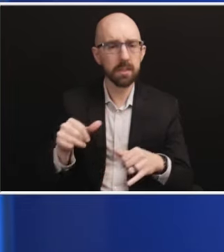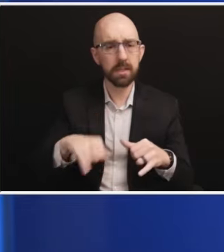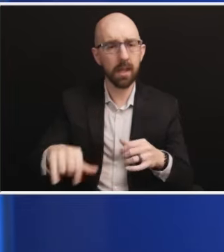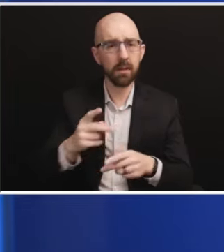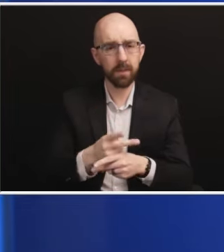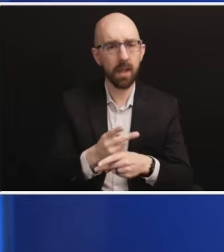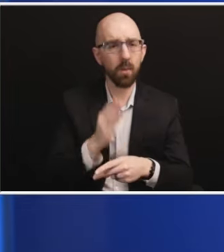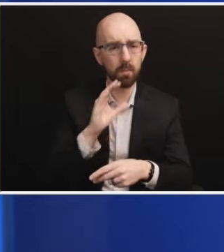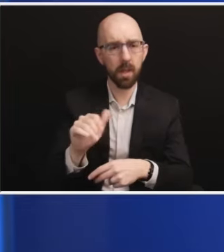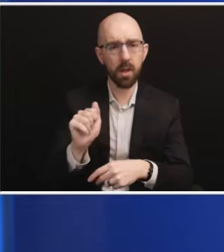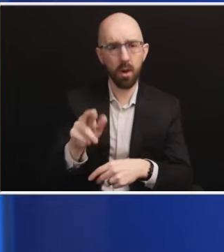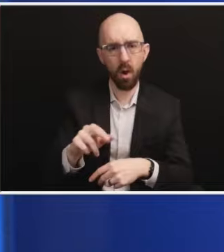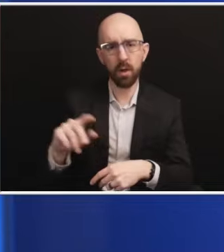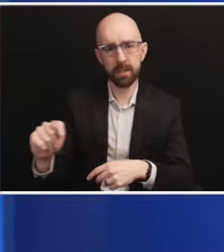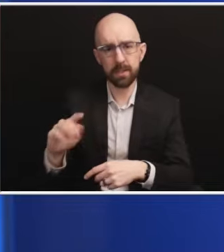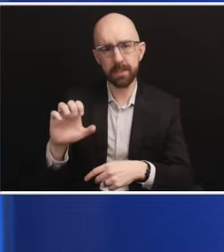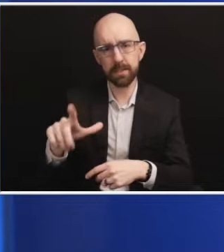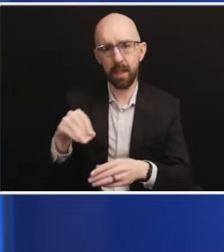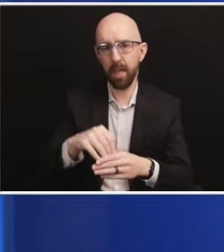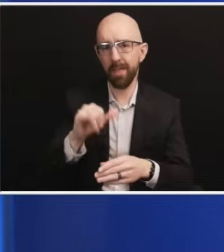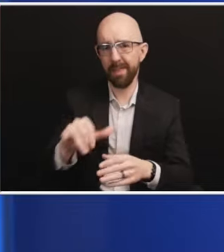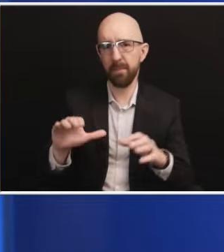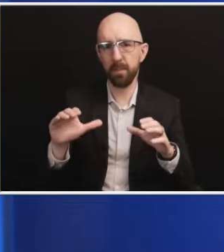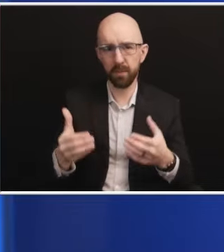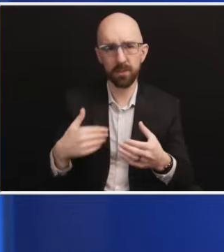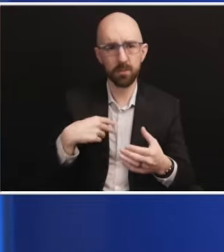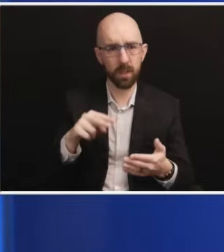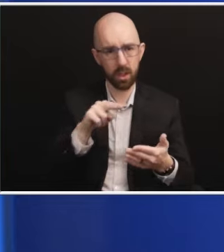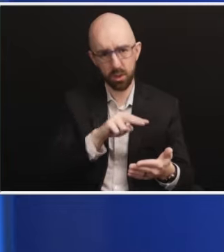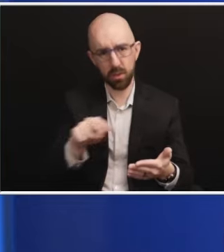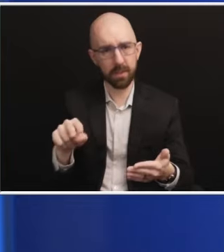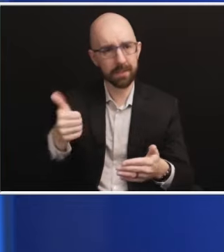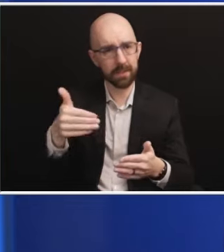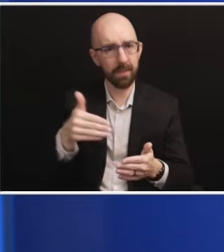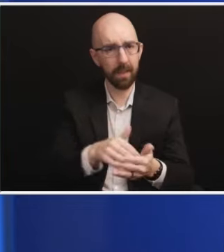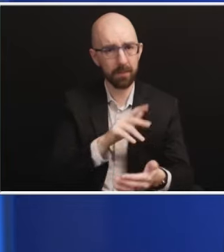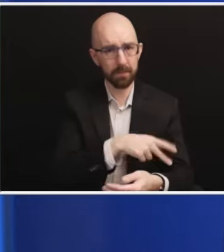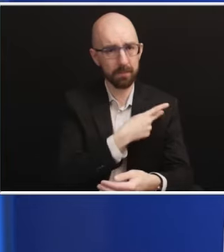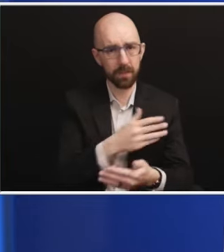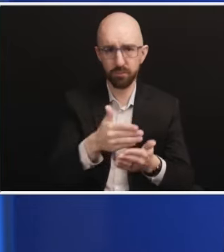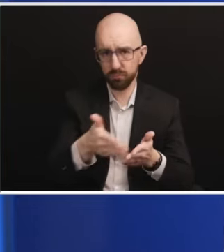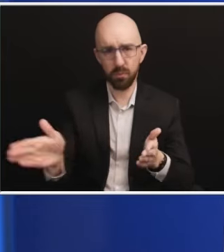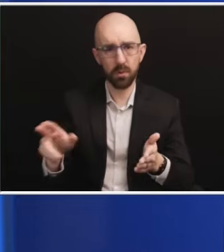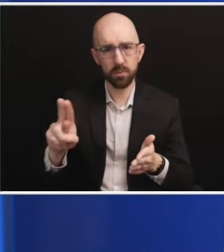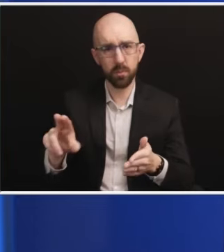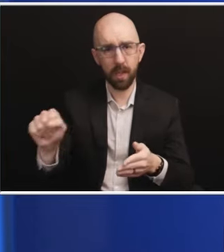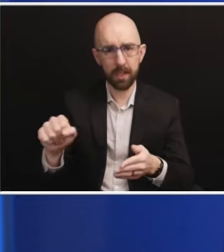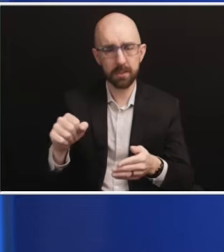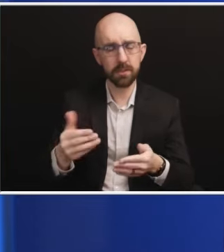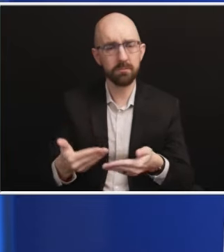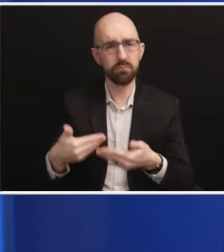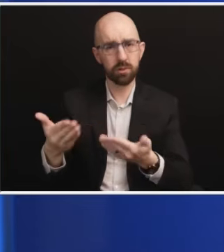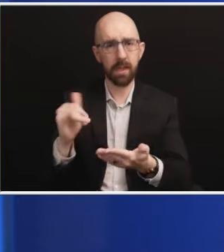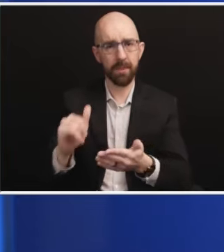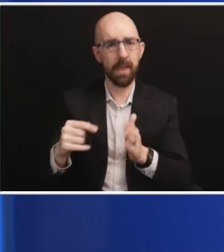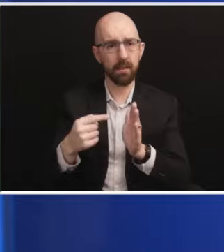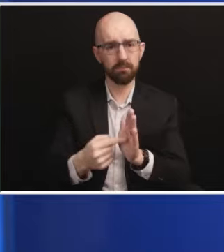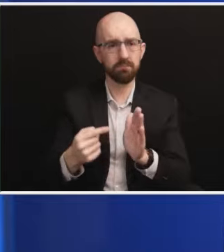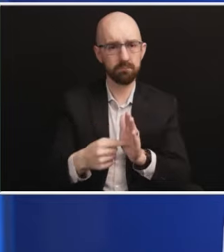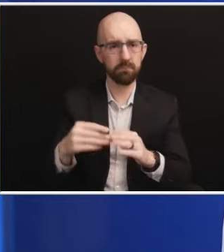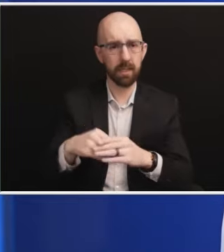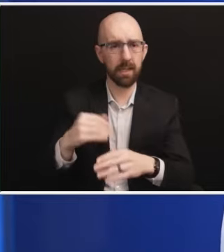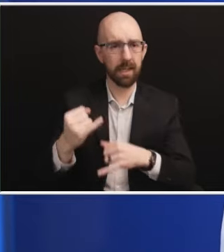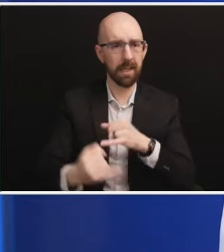patient population. And so we looked at 10,000 patients across the country and presented those data at a couple of recent national and international